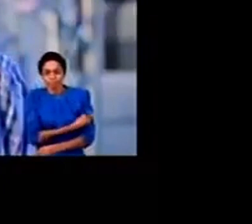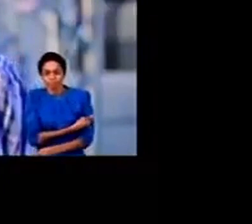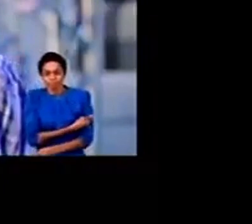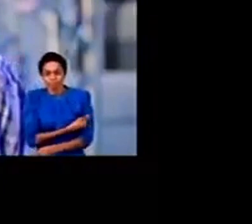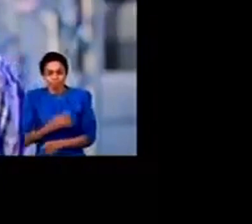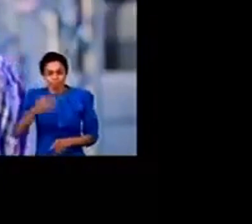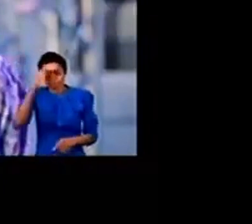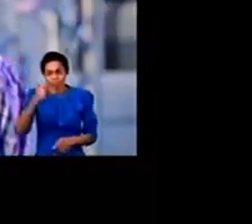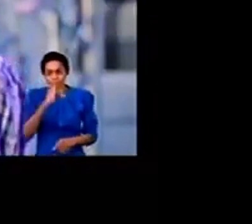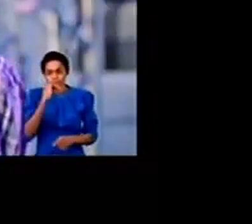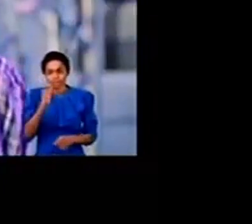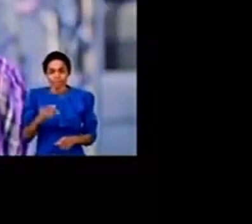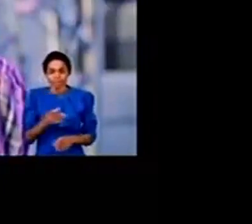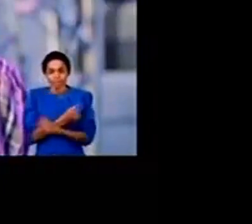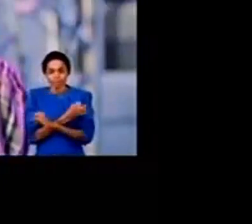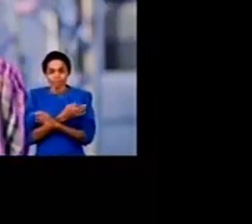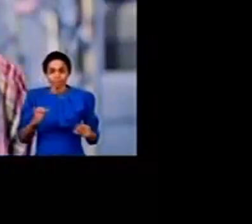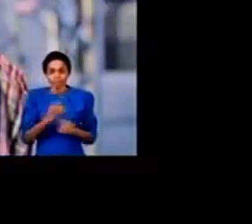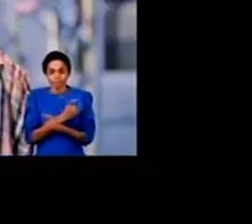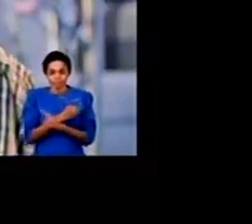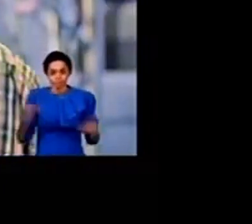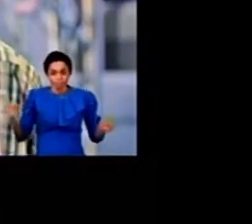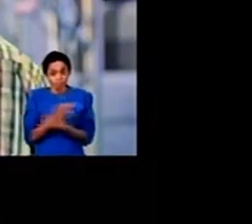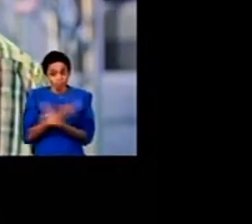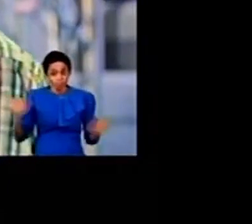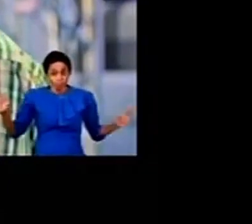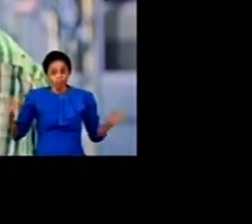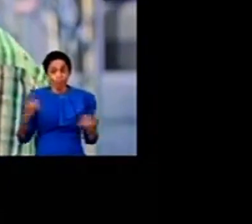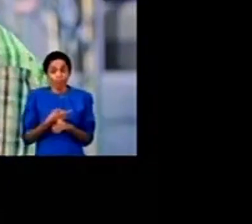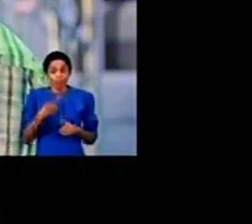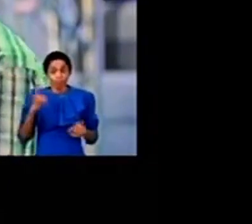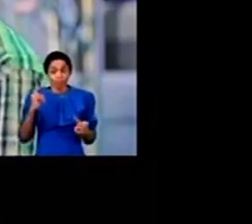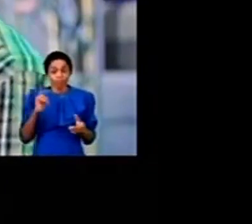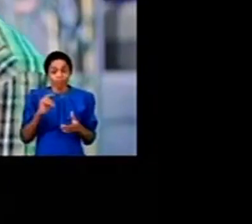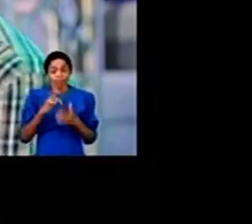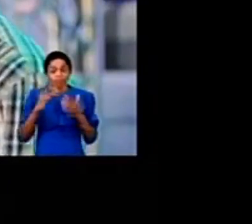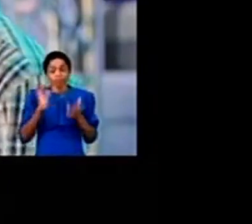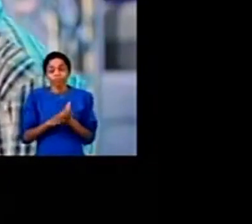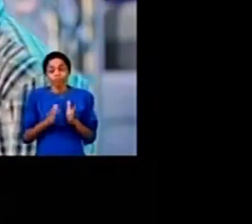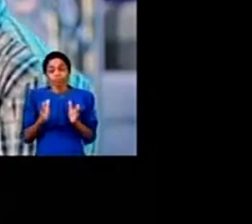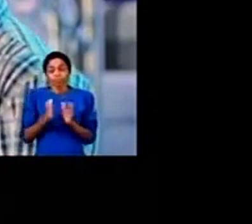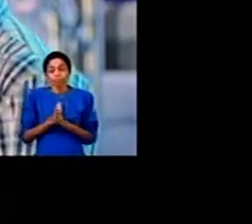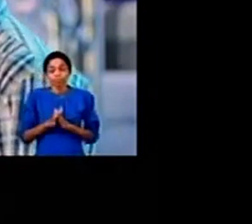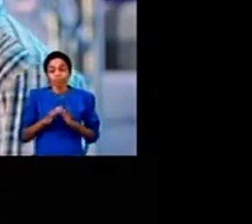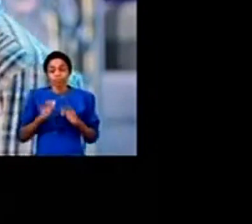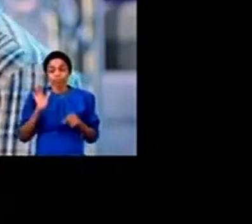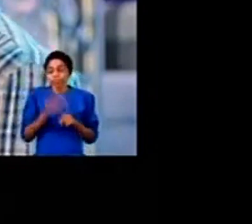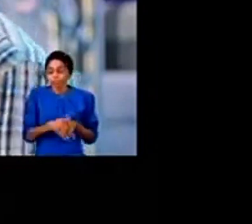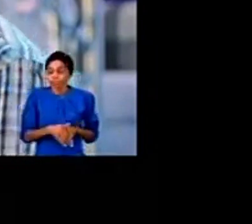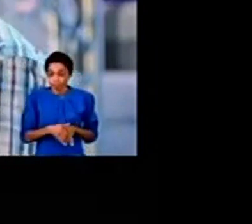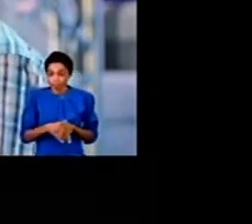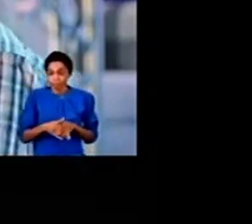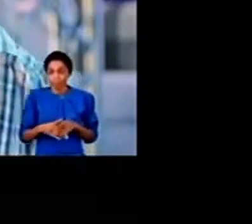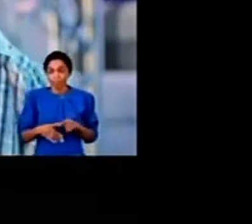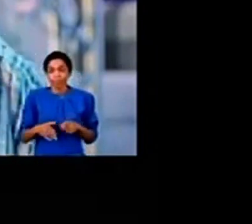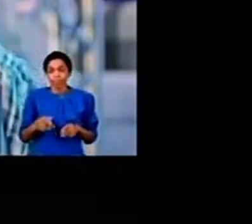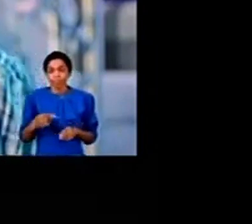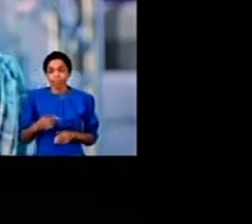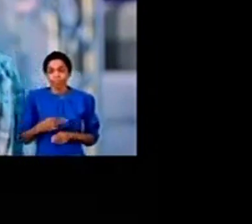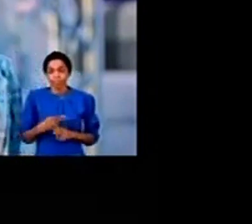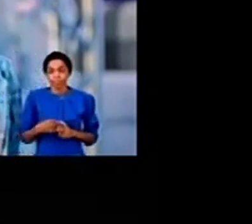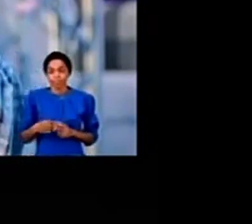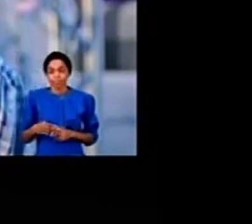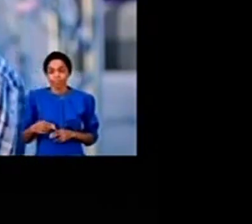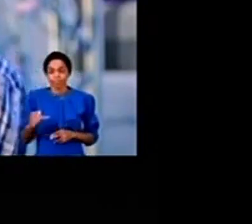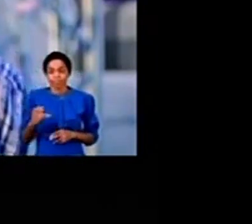So my name is Istifarus Daniel. As I say, I came from Uba, two towns of two states. But I stay